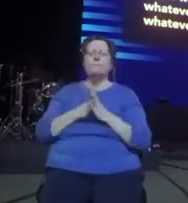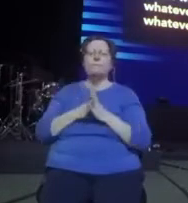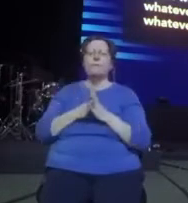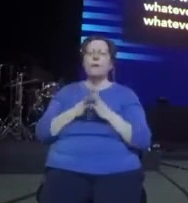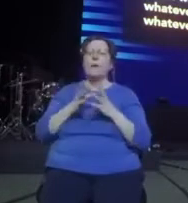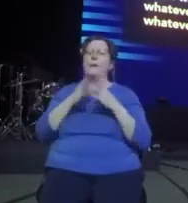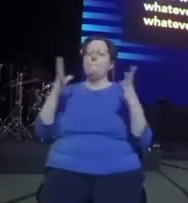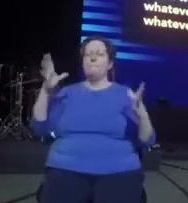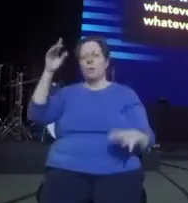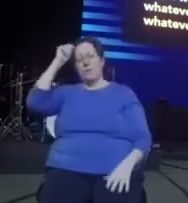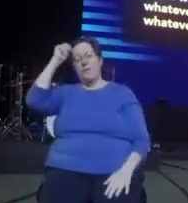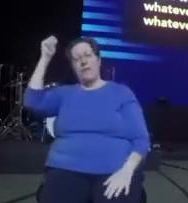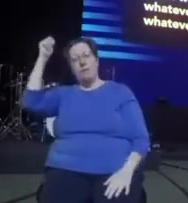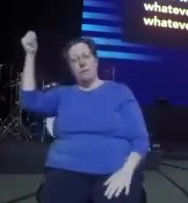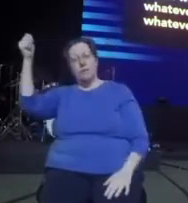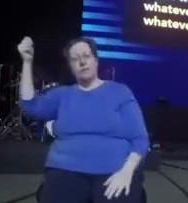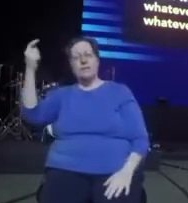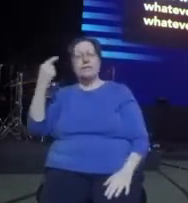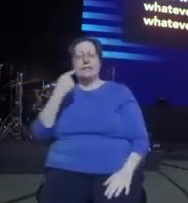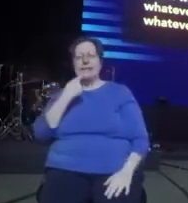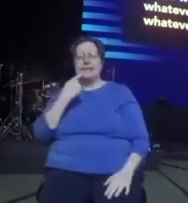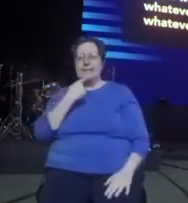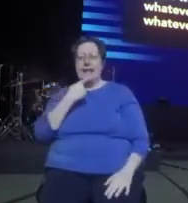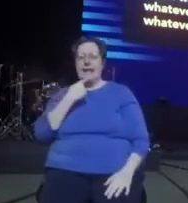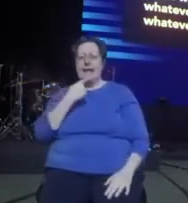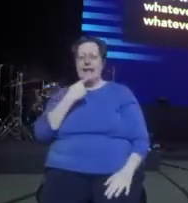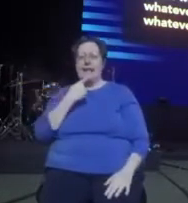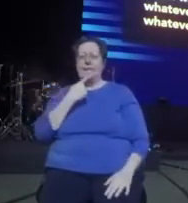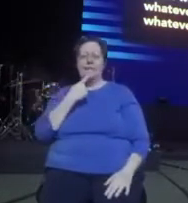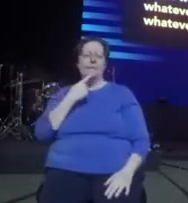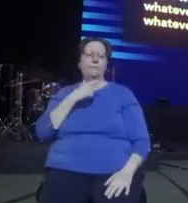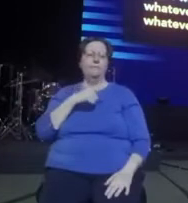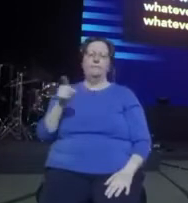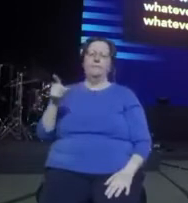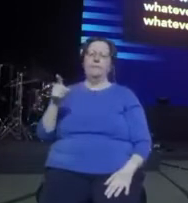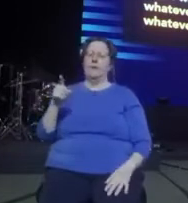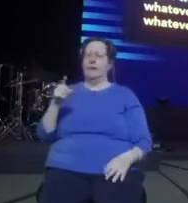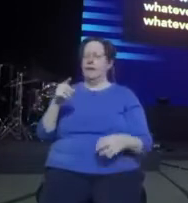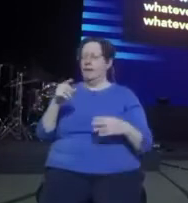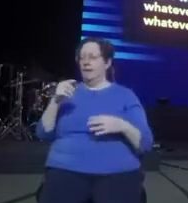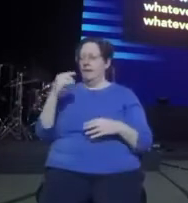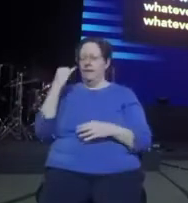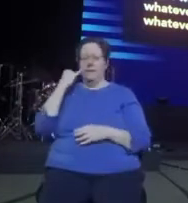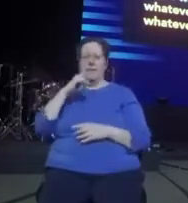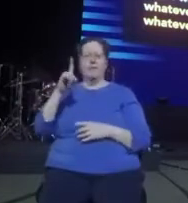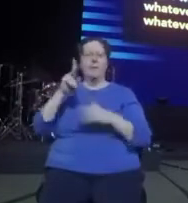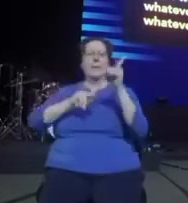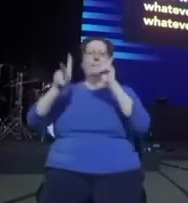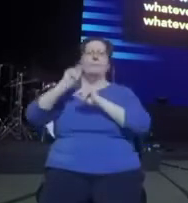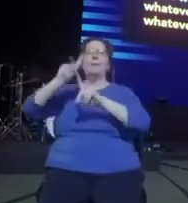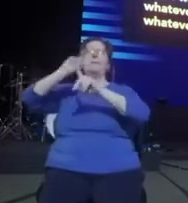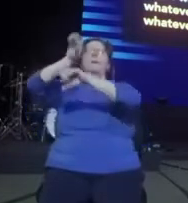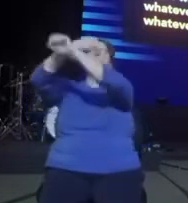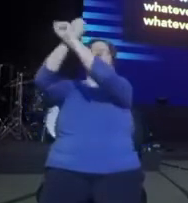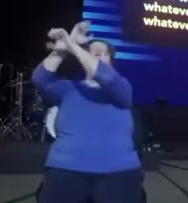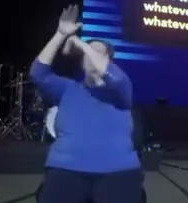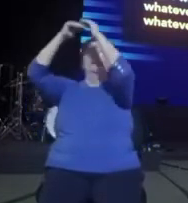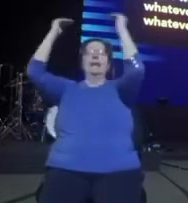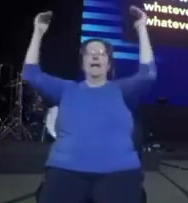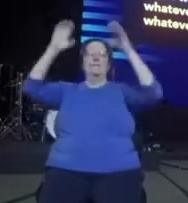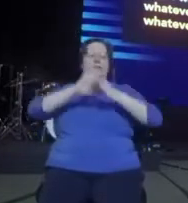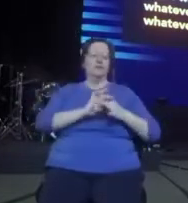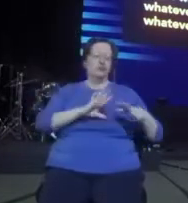most theologians say, if you bind these people up, they'll be bound in heaven. If you loose them, they'll be loosed in heaven.